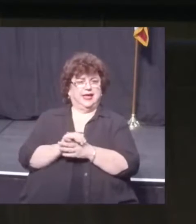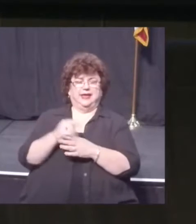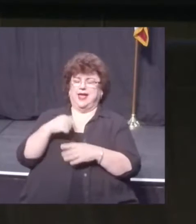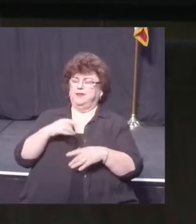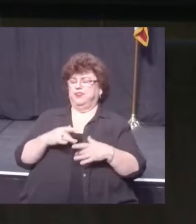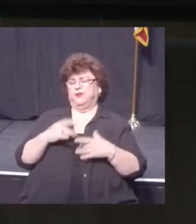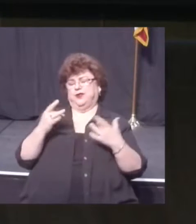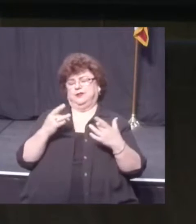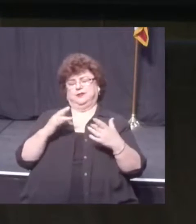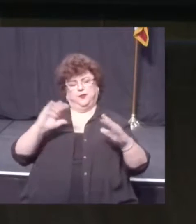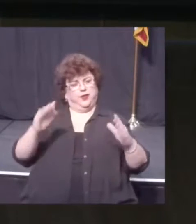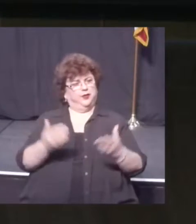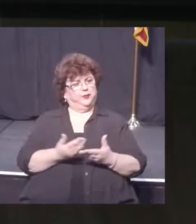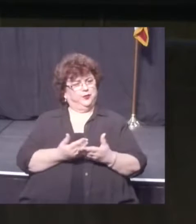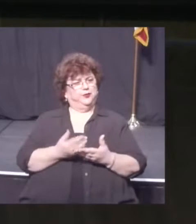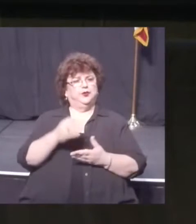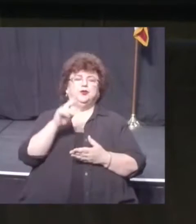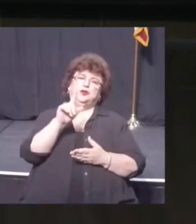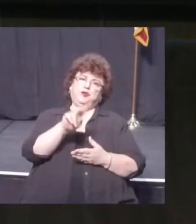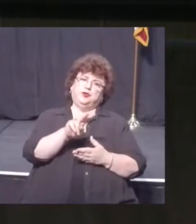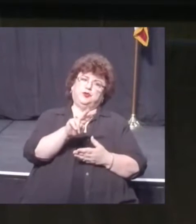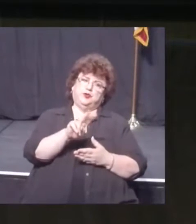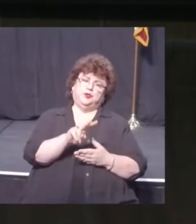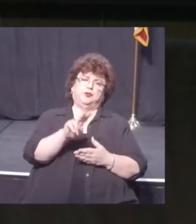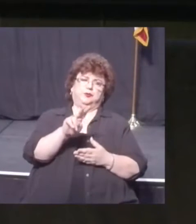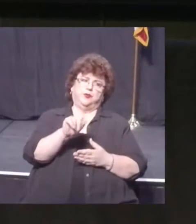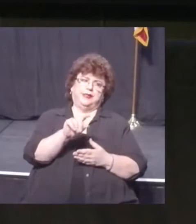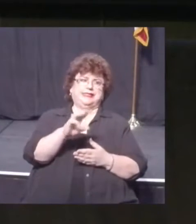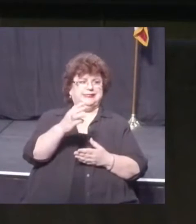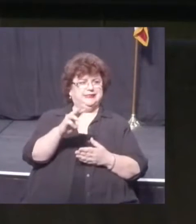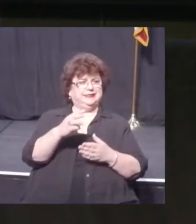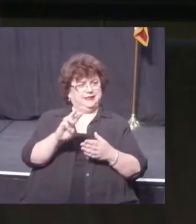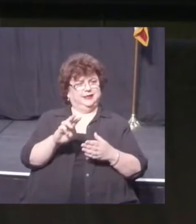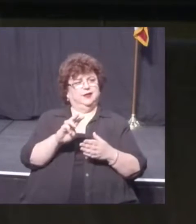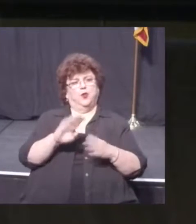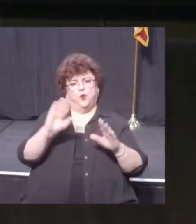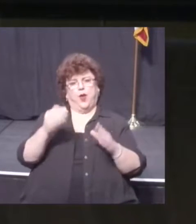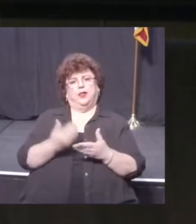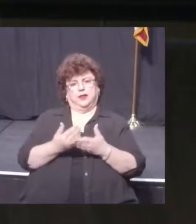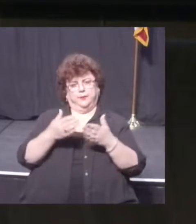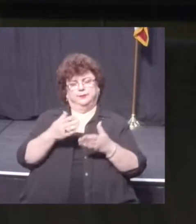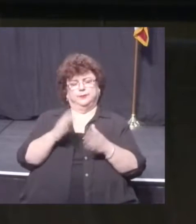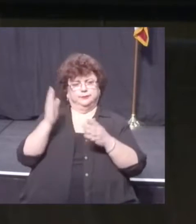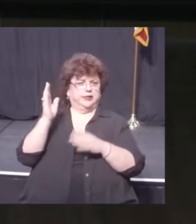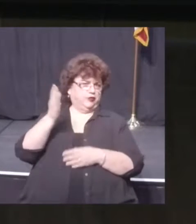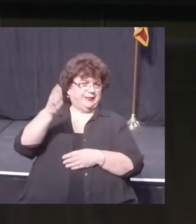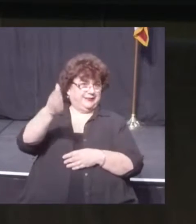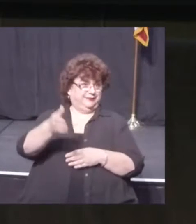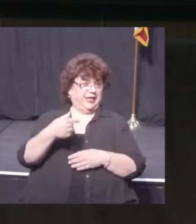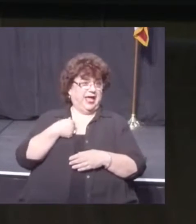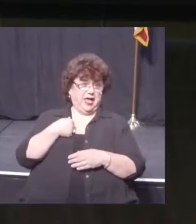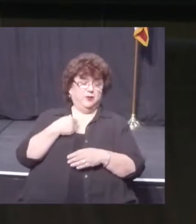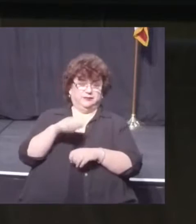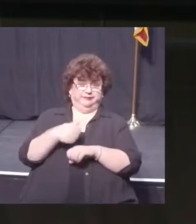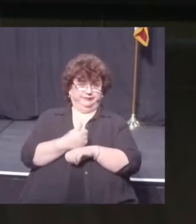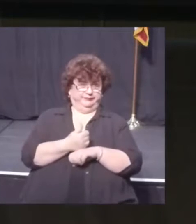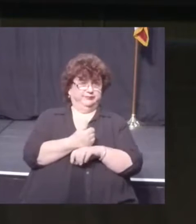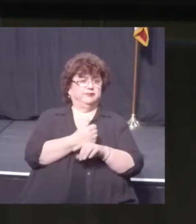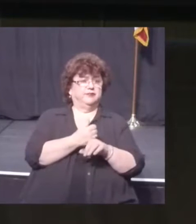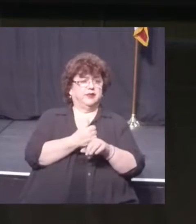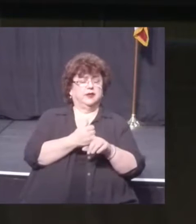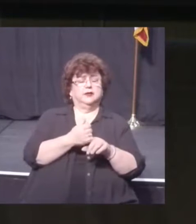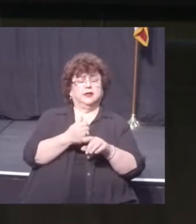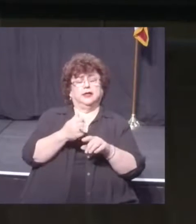you to the 2016 President's Fall Welcome Address. I was appointed to serve as your